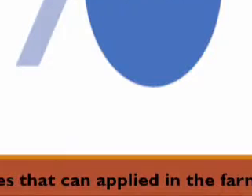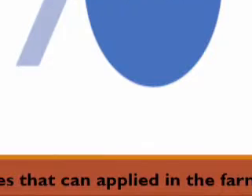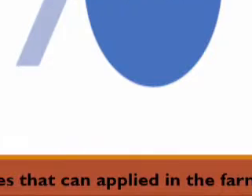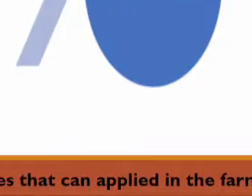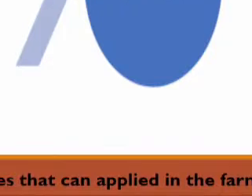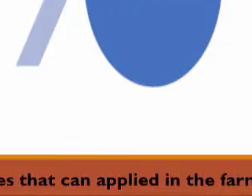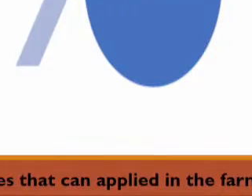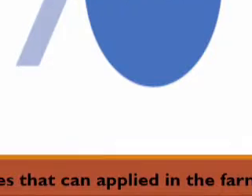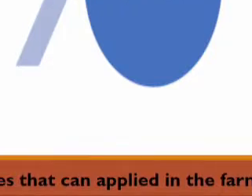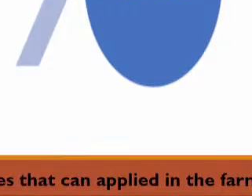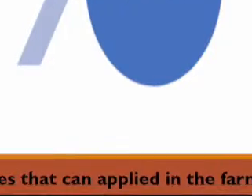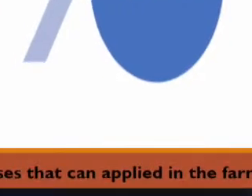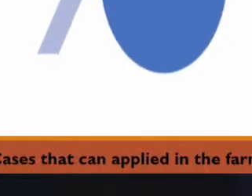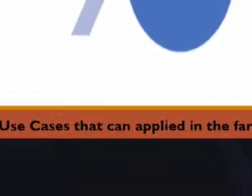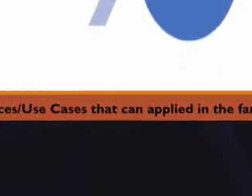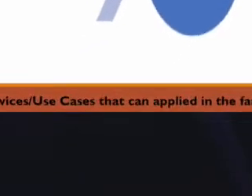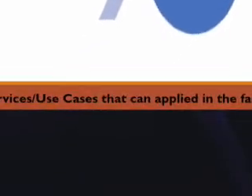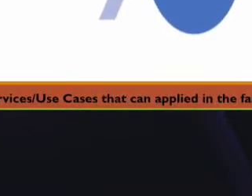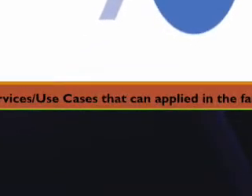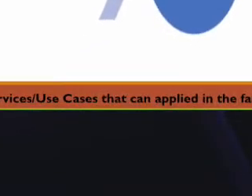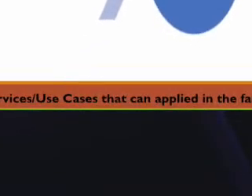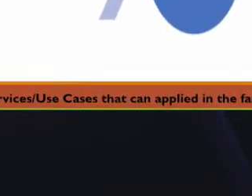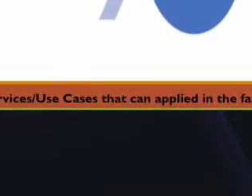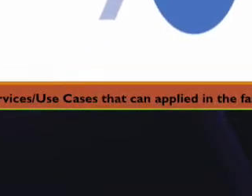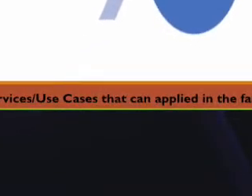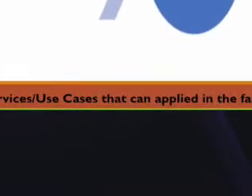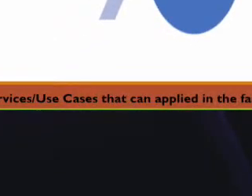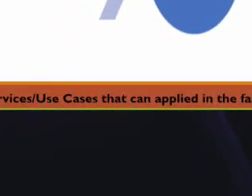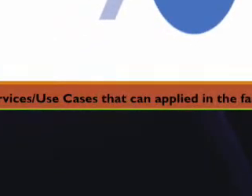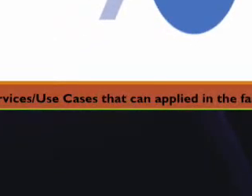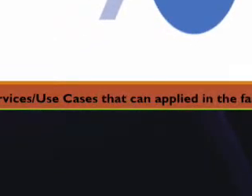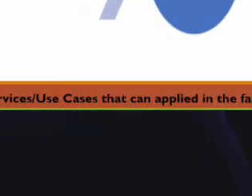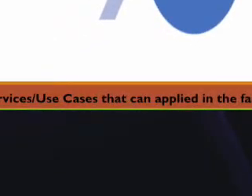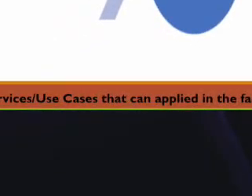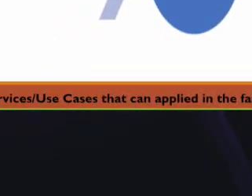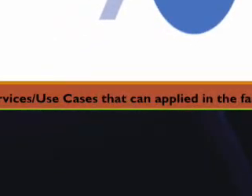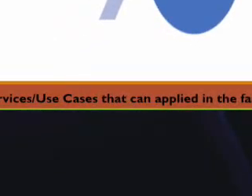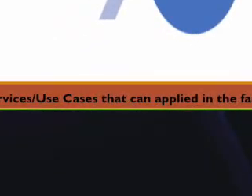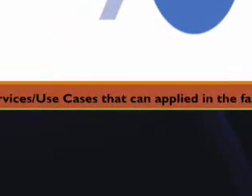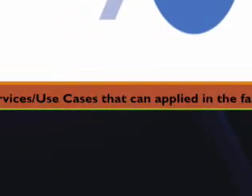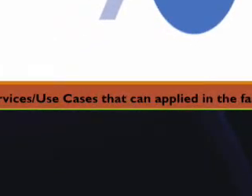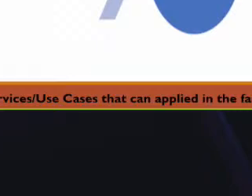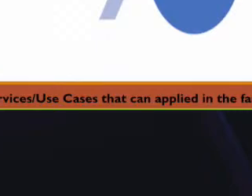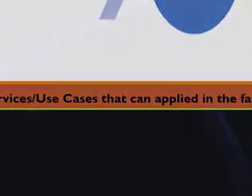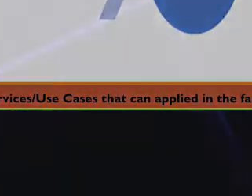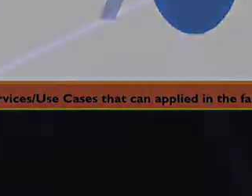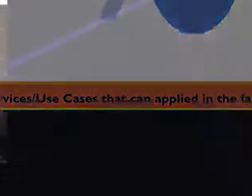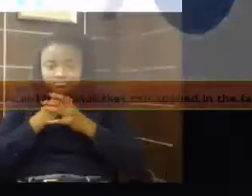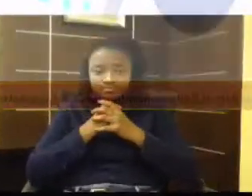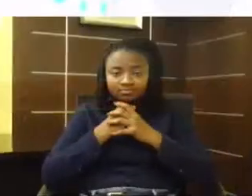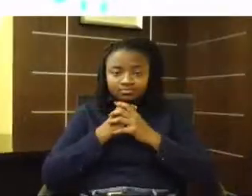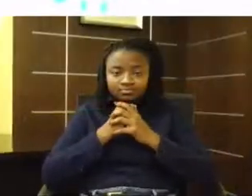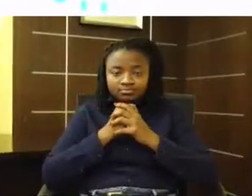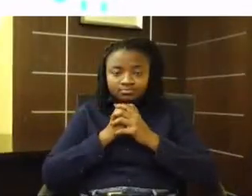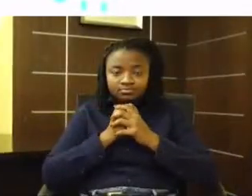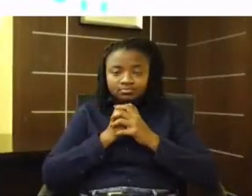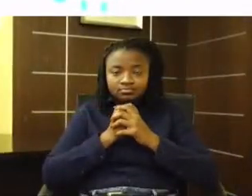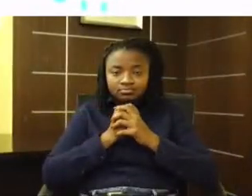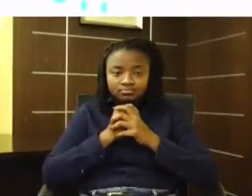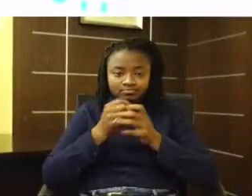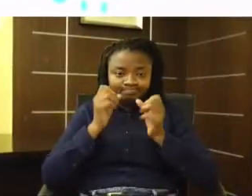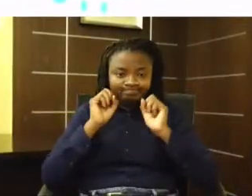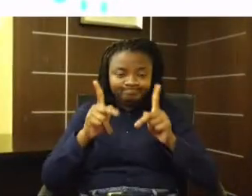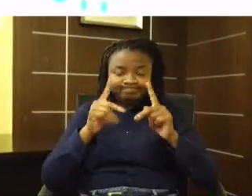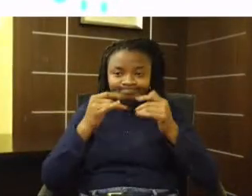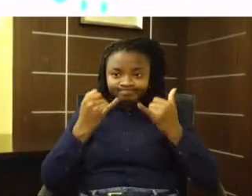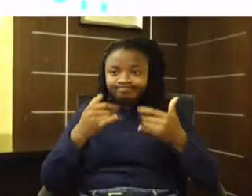and after are food secure. Any questions? I will take them after. I think, it